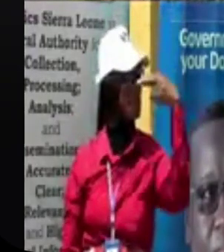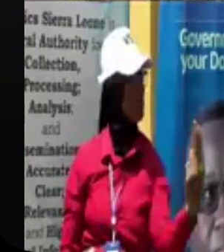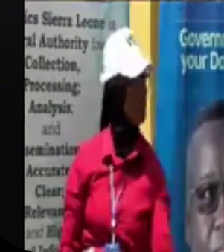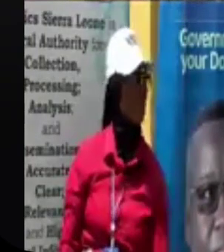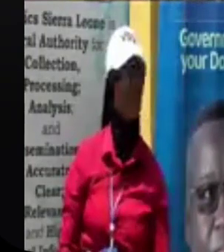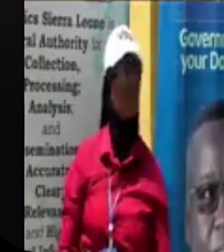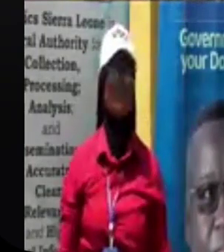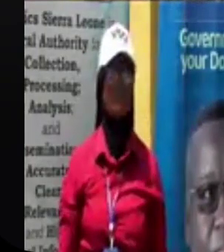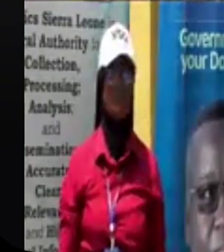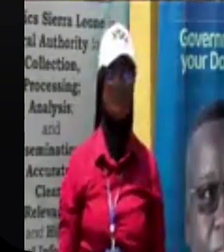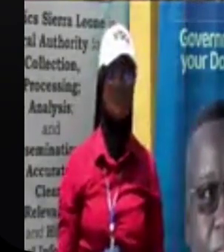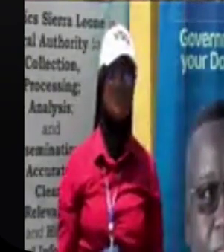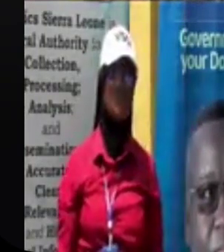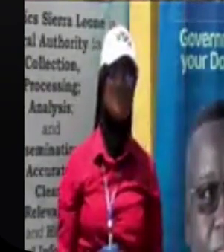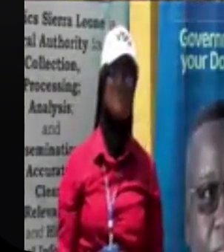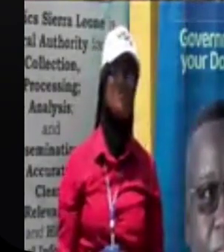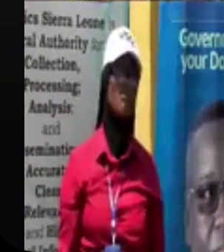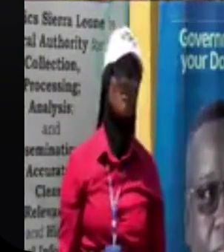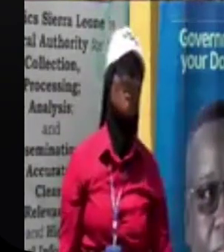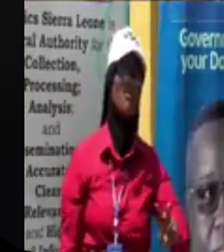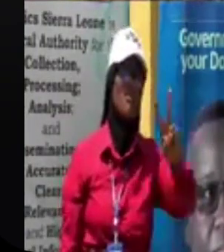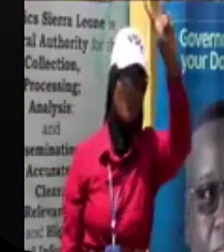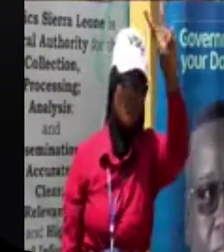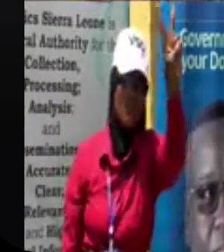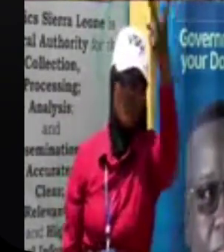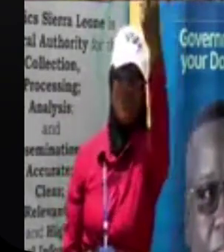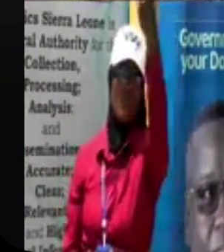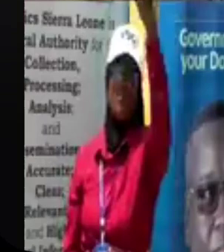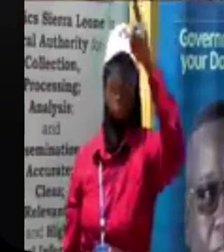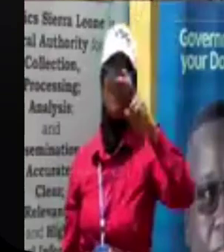online. Okay. Yeah, exactly. So second,